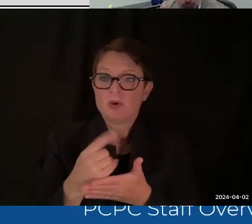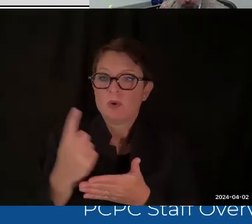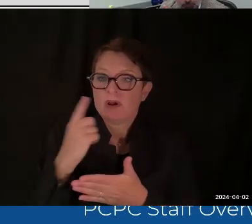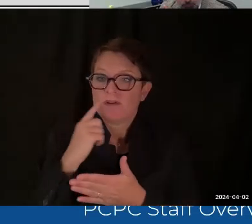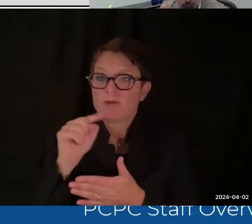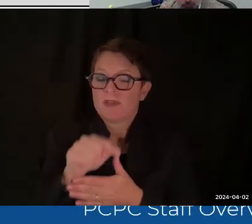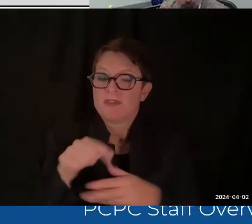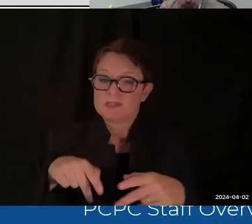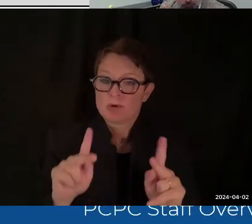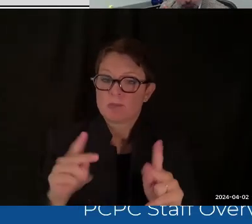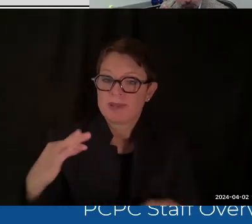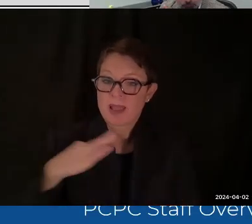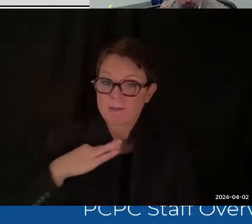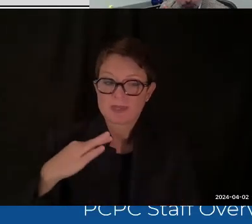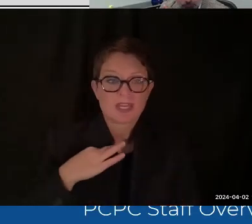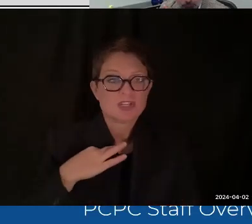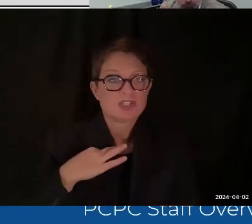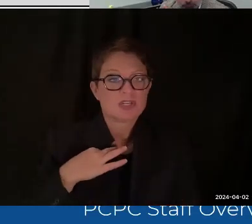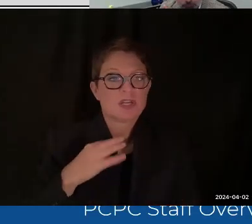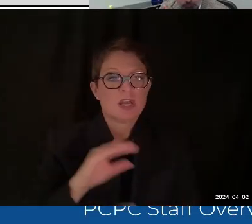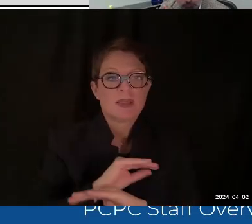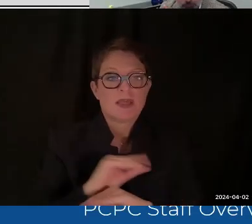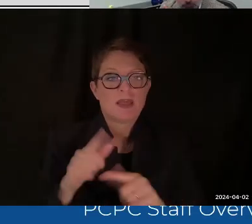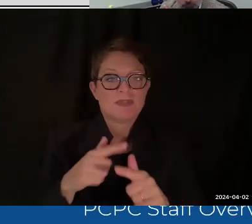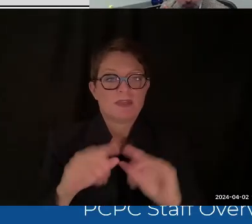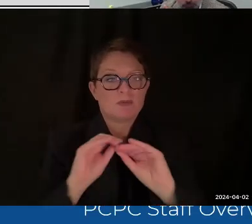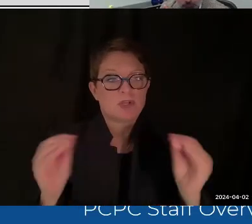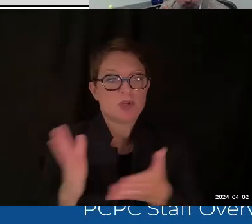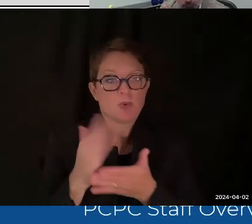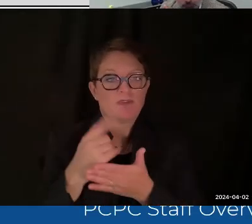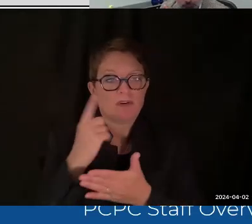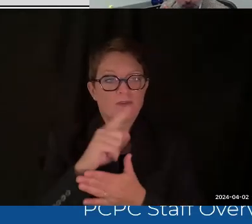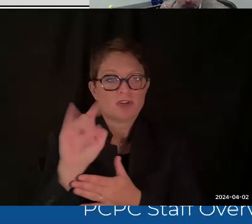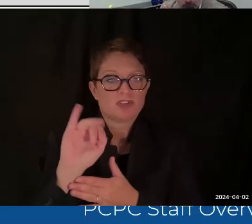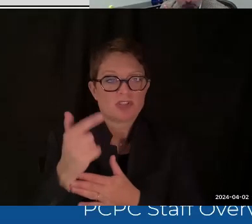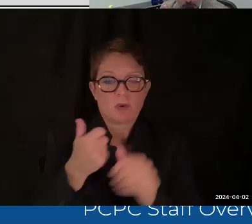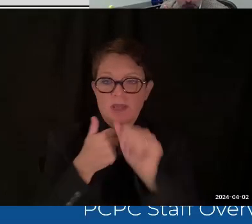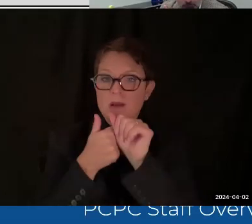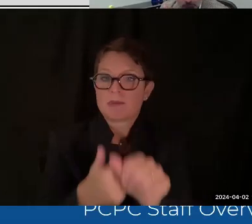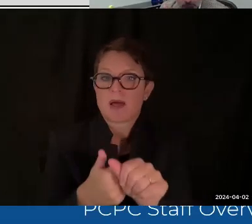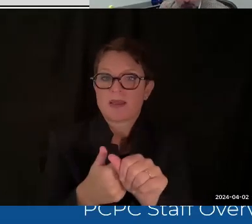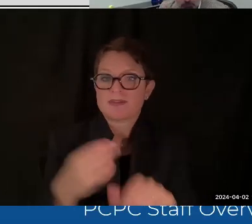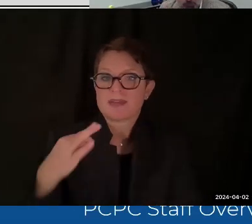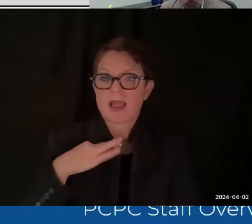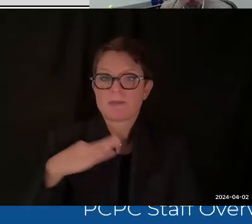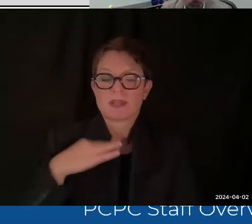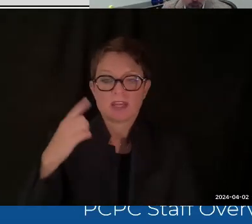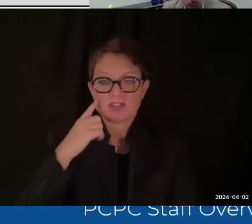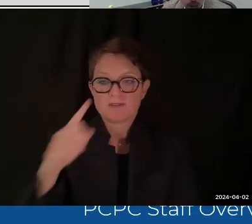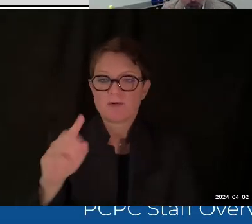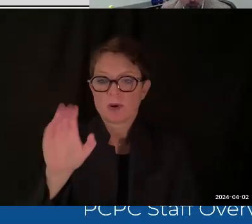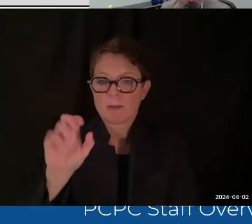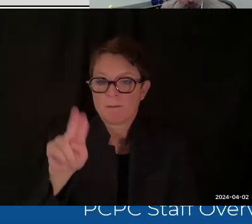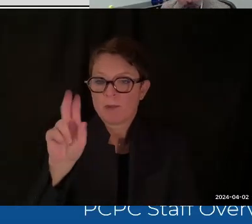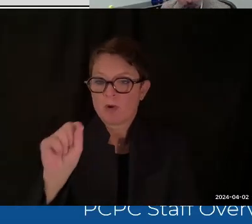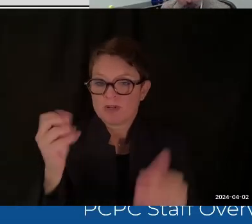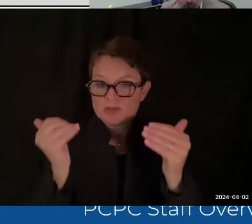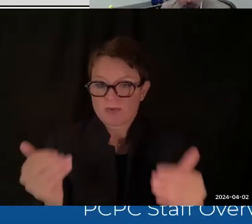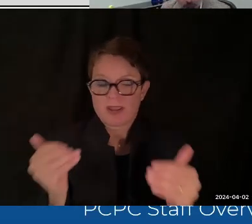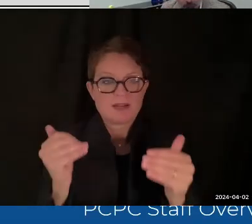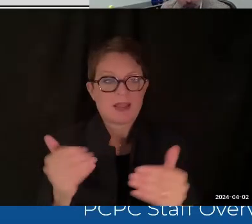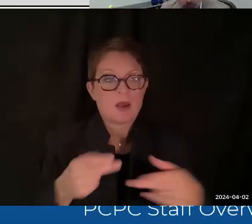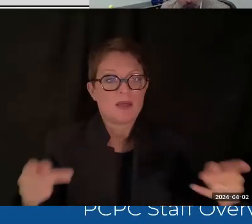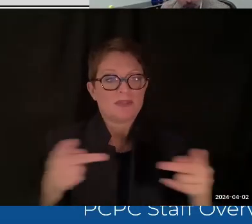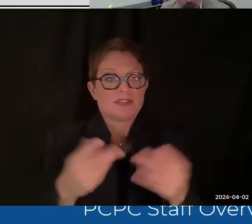zoning permit applications, and there have been no reviews for zoning compliance or applications for bonuses at this time. The site